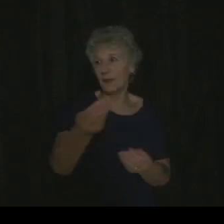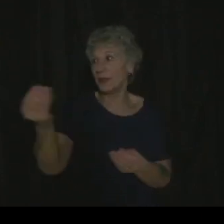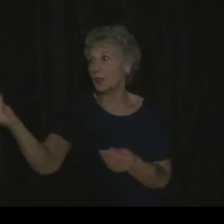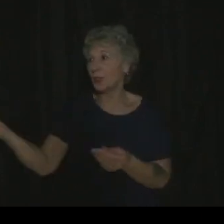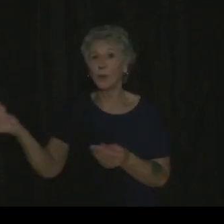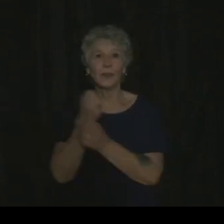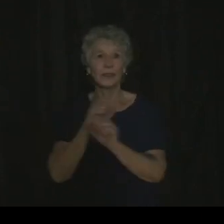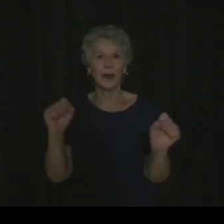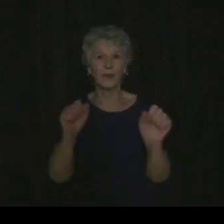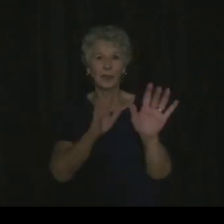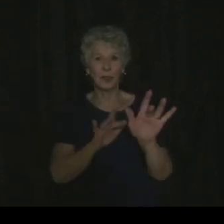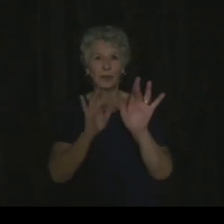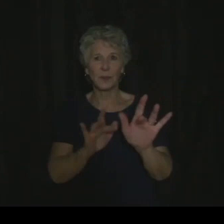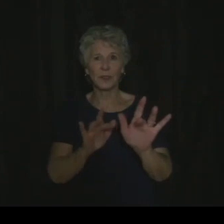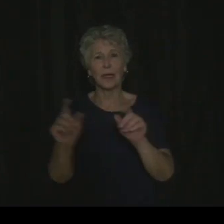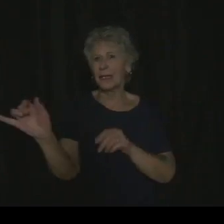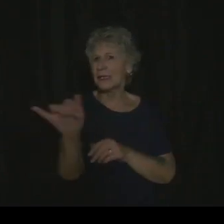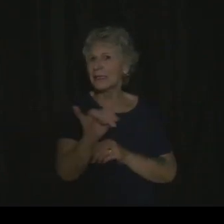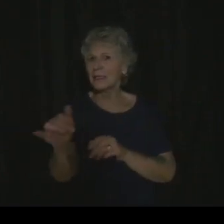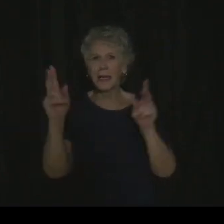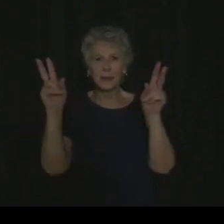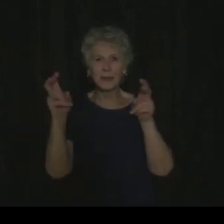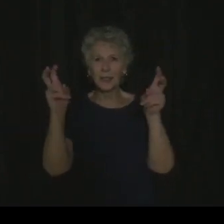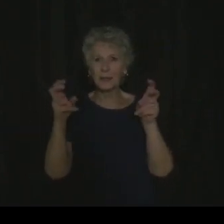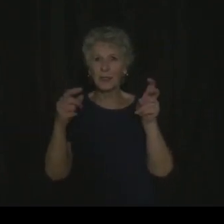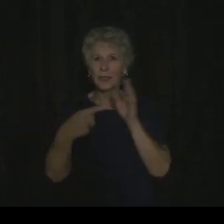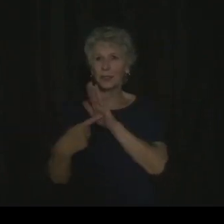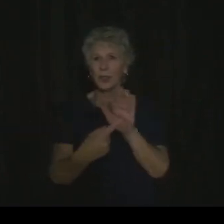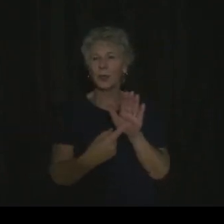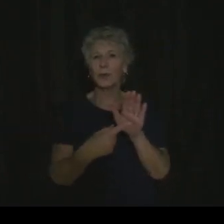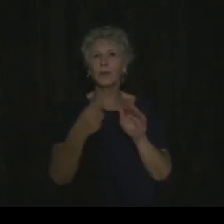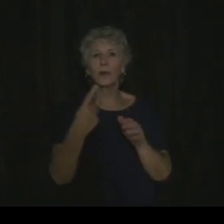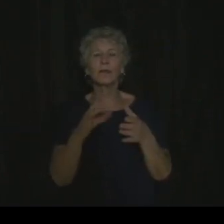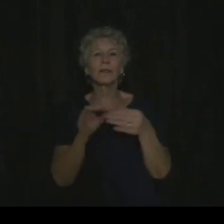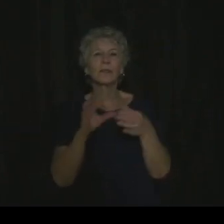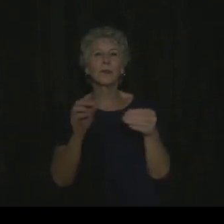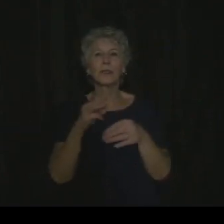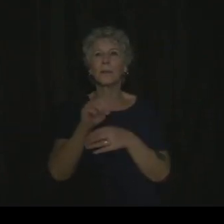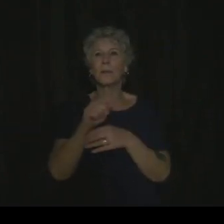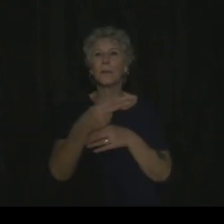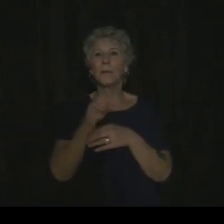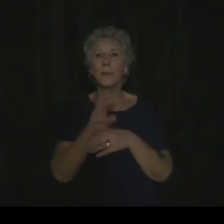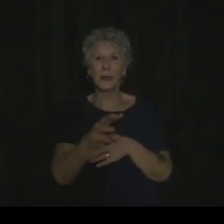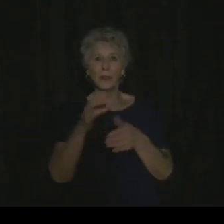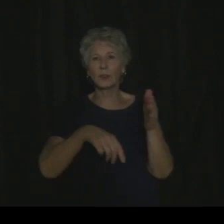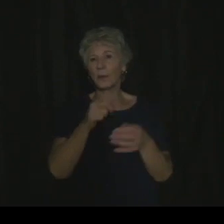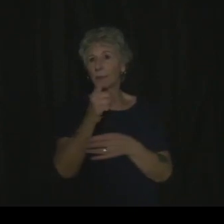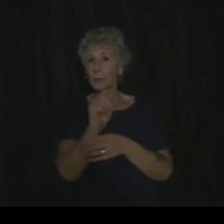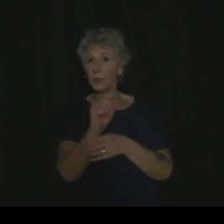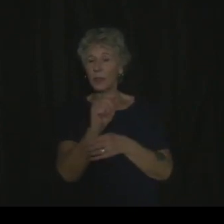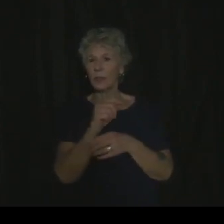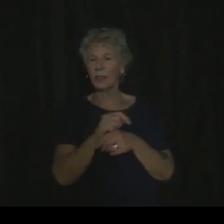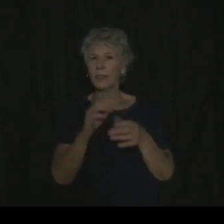salvation mercy. And this same subject is illustrated in one of the parables in Matthew chapter 20. Jesus gives the parable of the